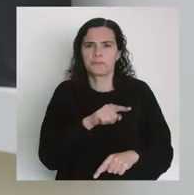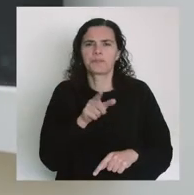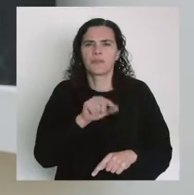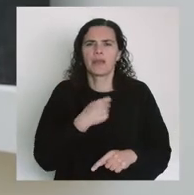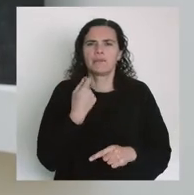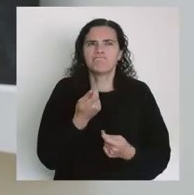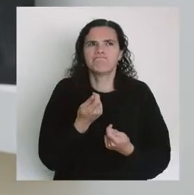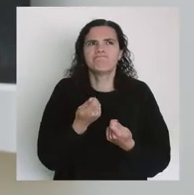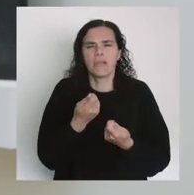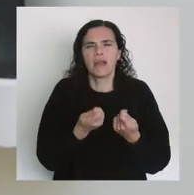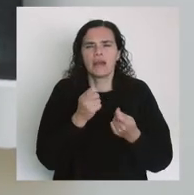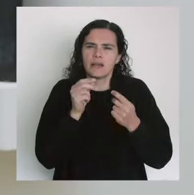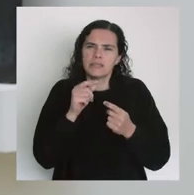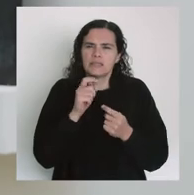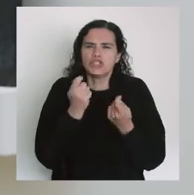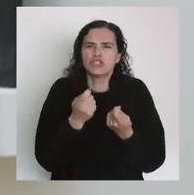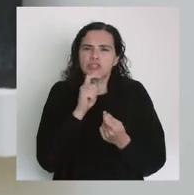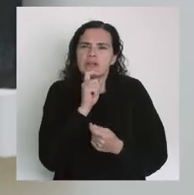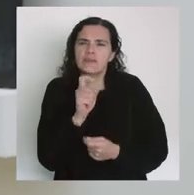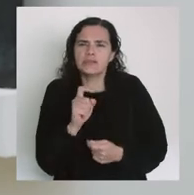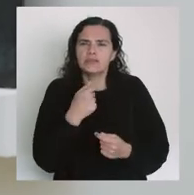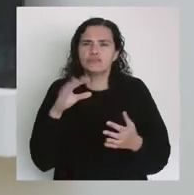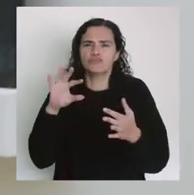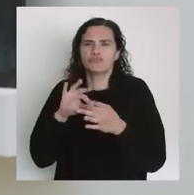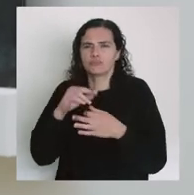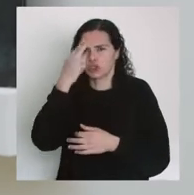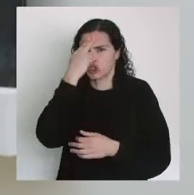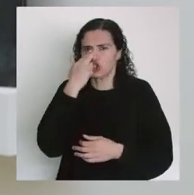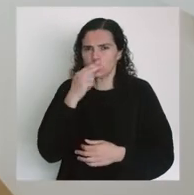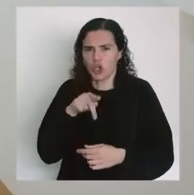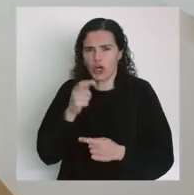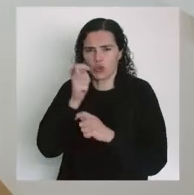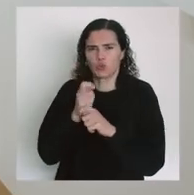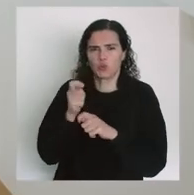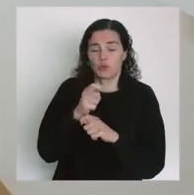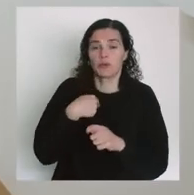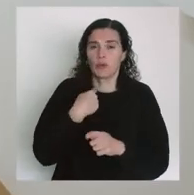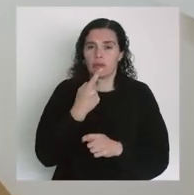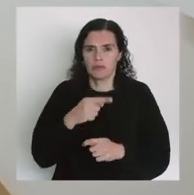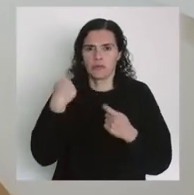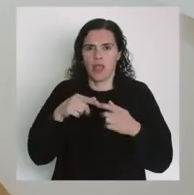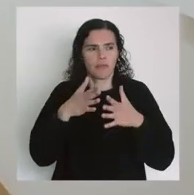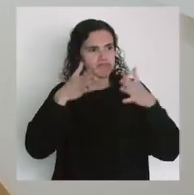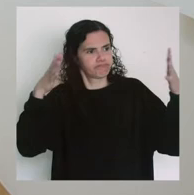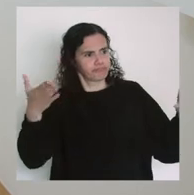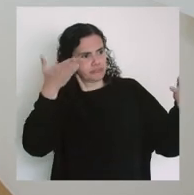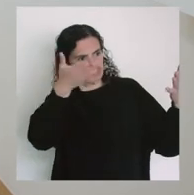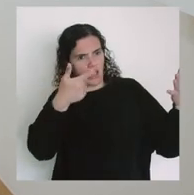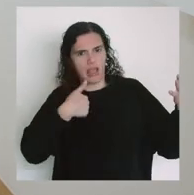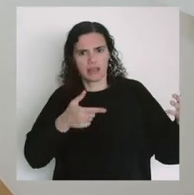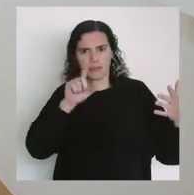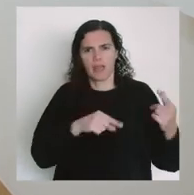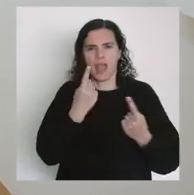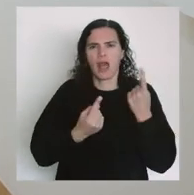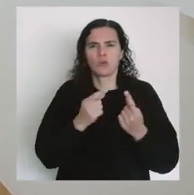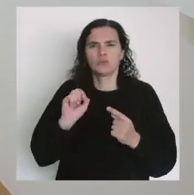an acute awareness of the history of sculpture. As I mentioned, there is a monument next to me, but there are